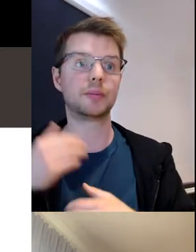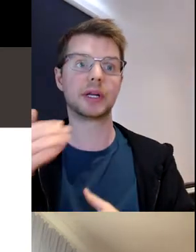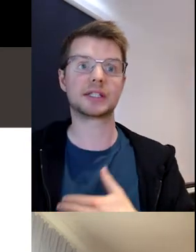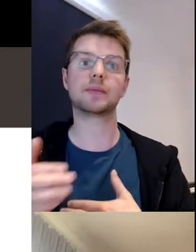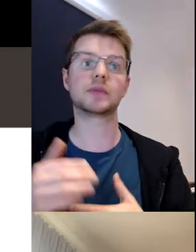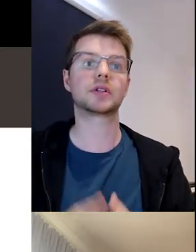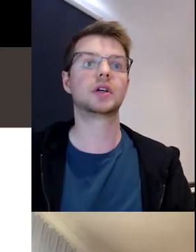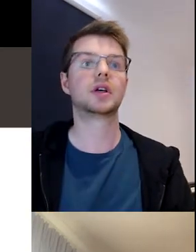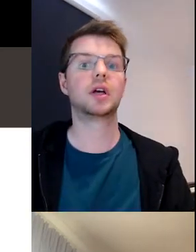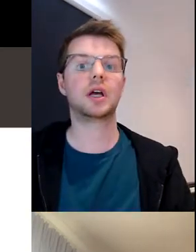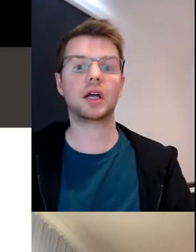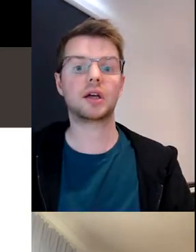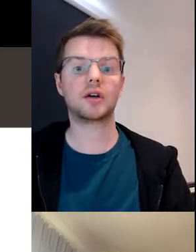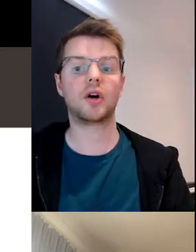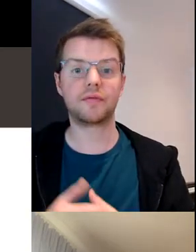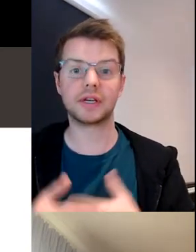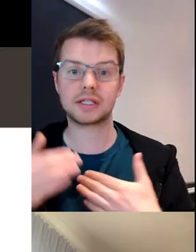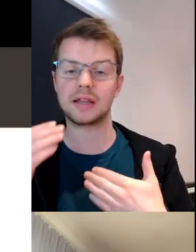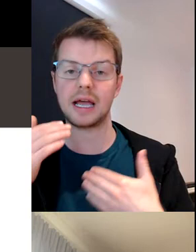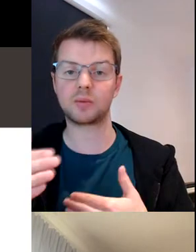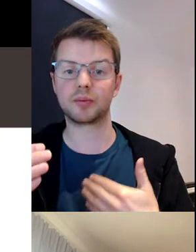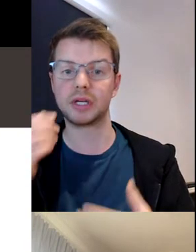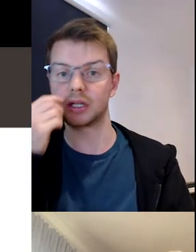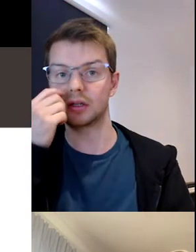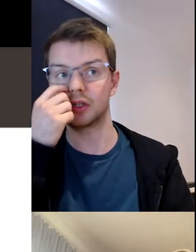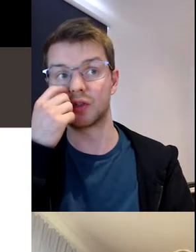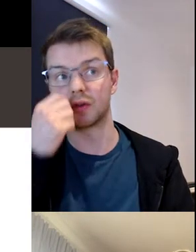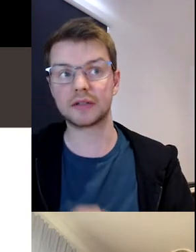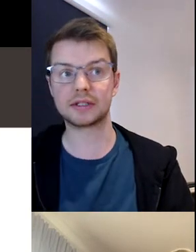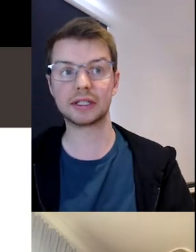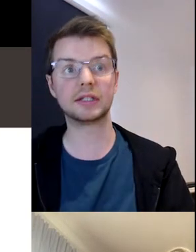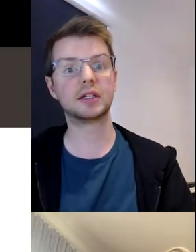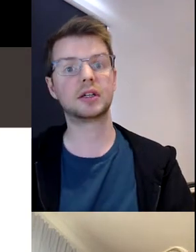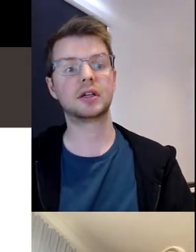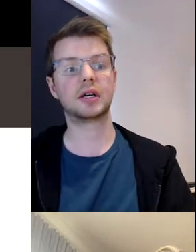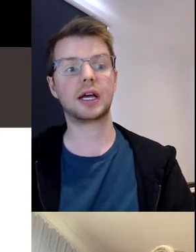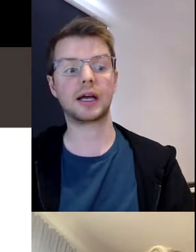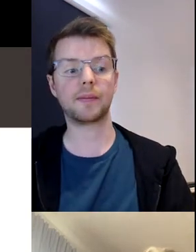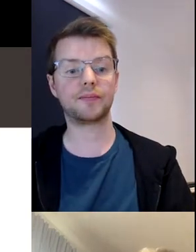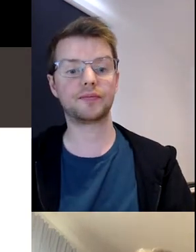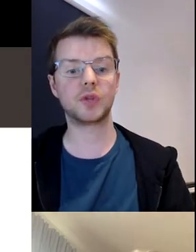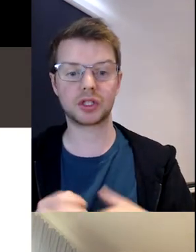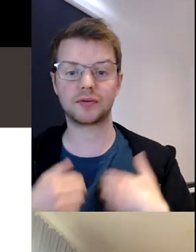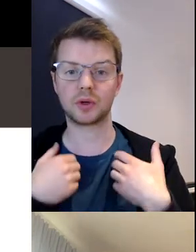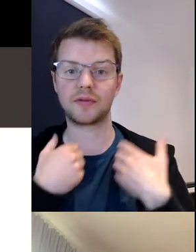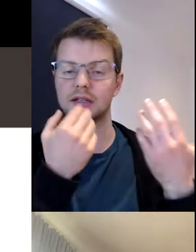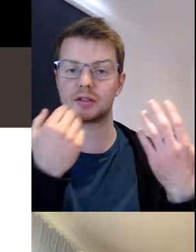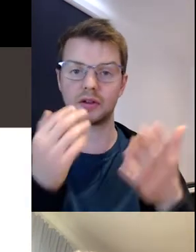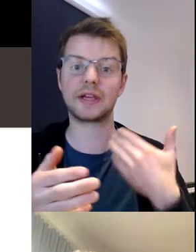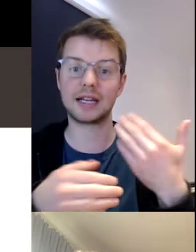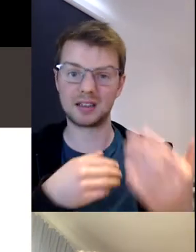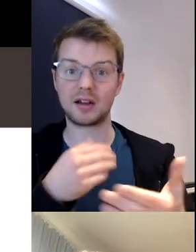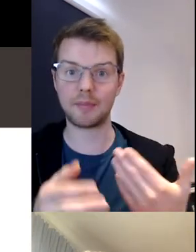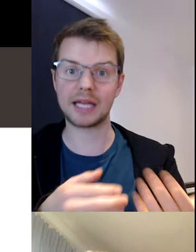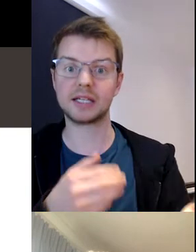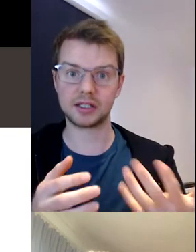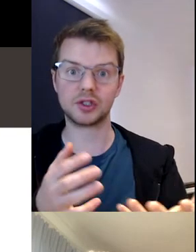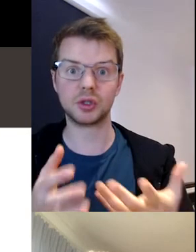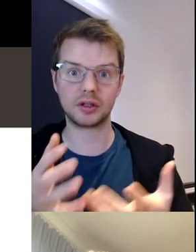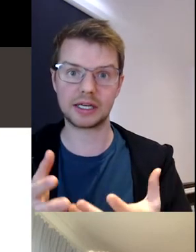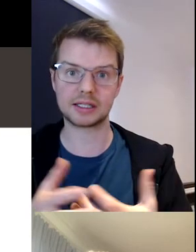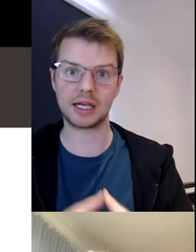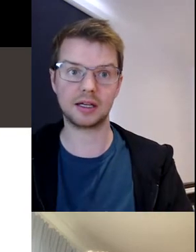detail, but it seems obvious that that would be useful activity. Not just for the fact so that they can